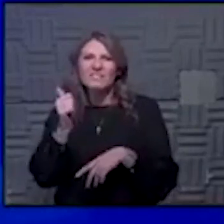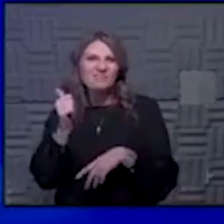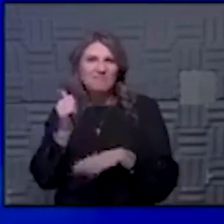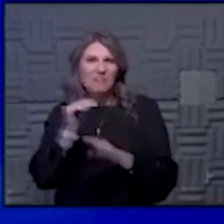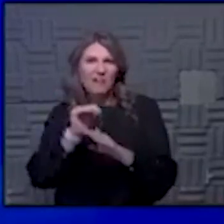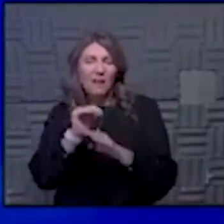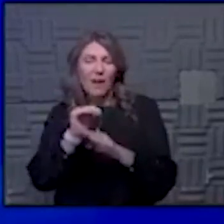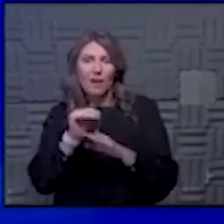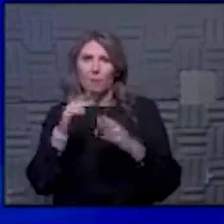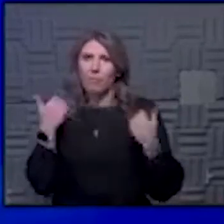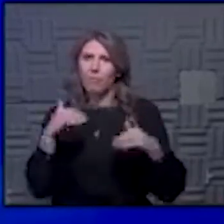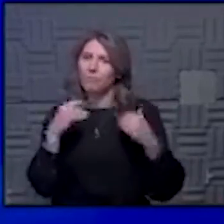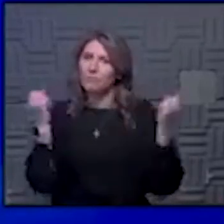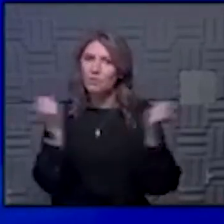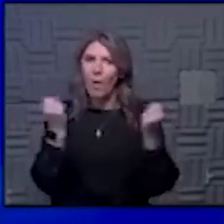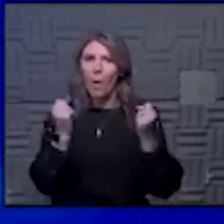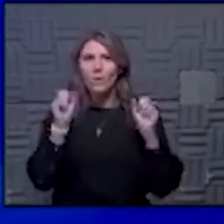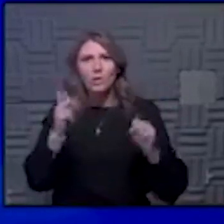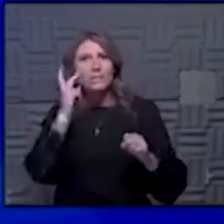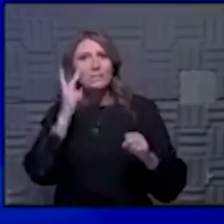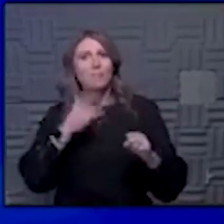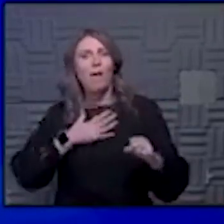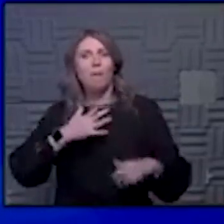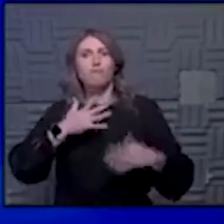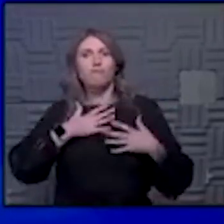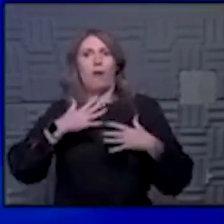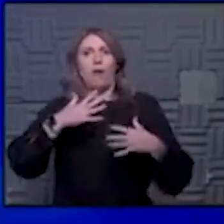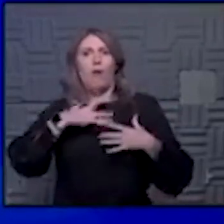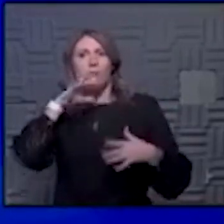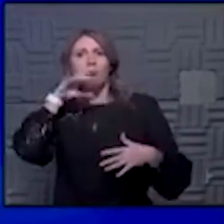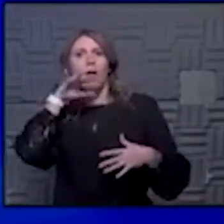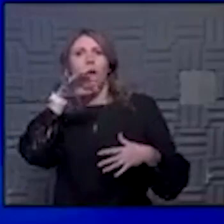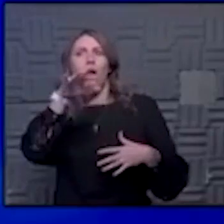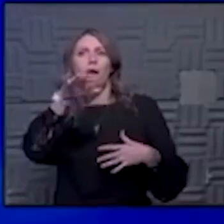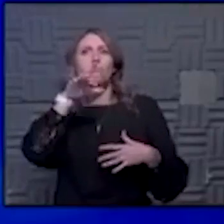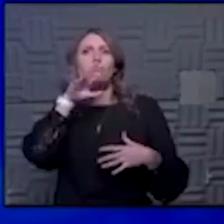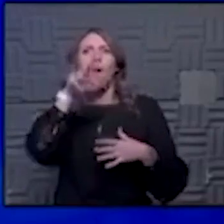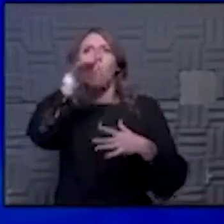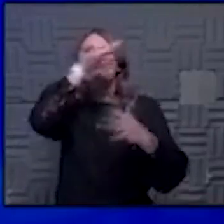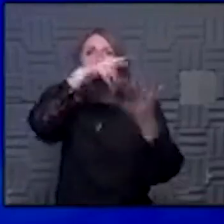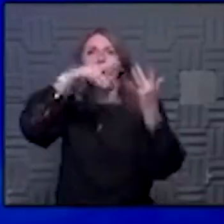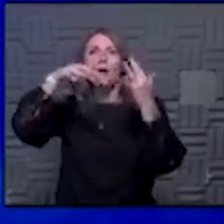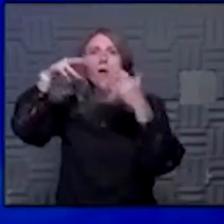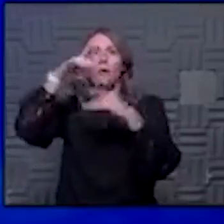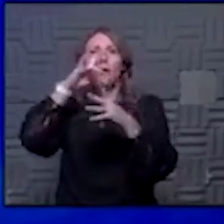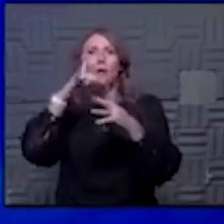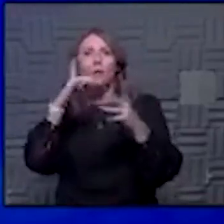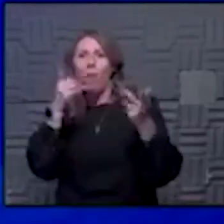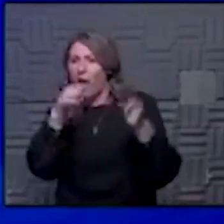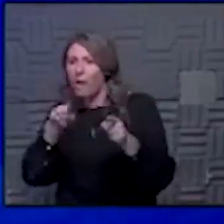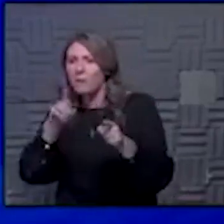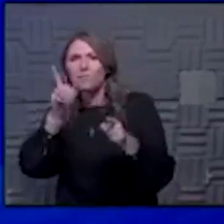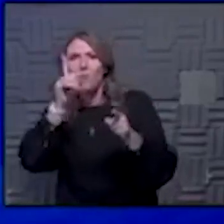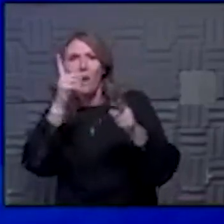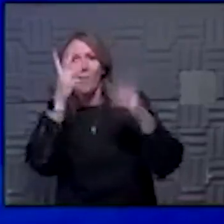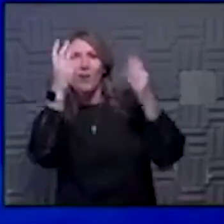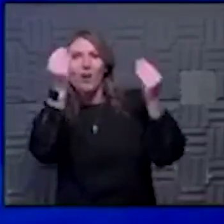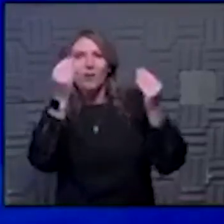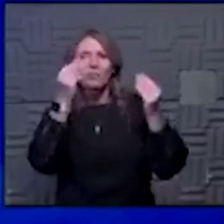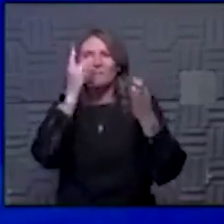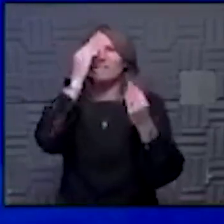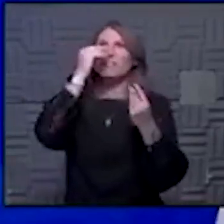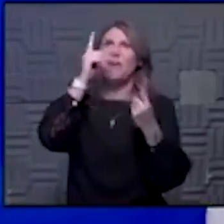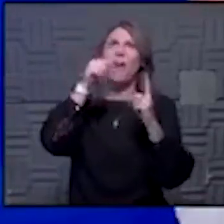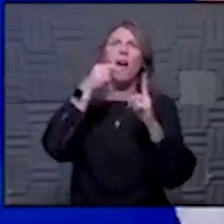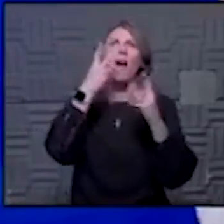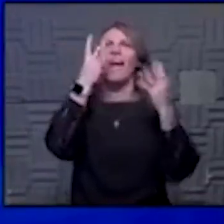breath, and it was the perfect example of what a breath cloud looks like and where it goes, and you can think about when you're outside,